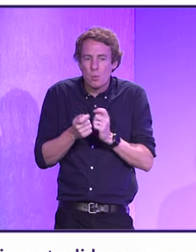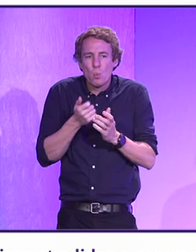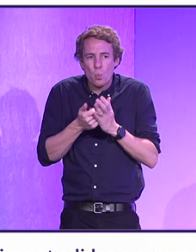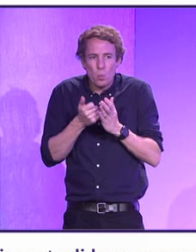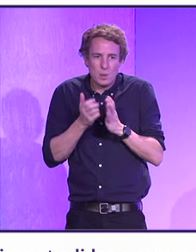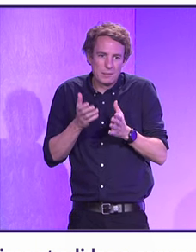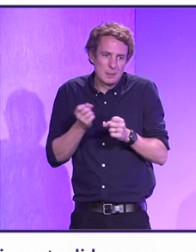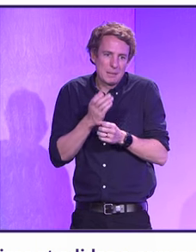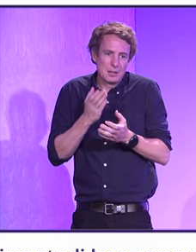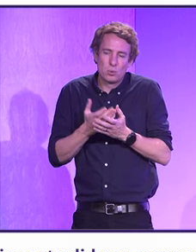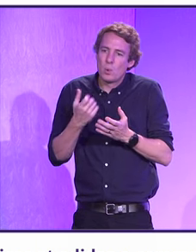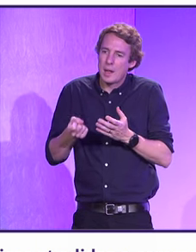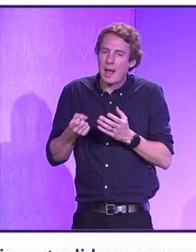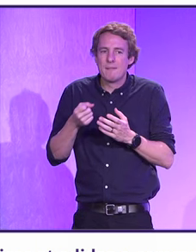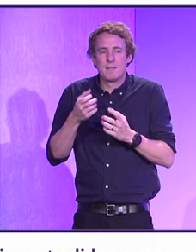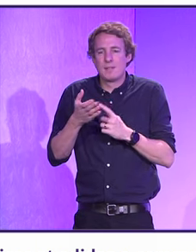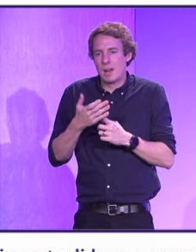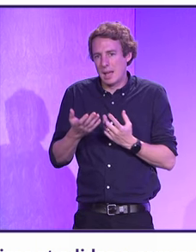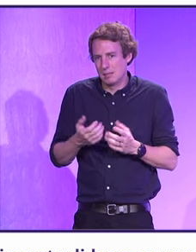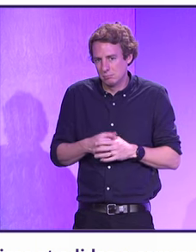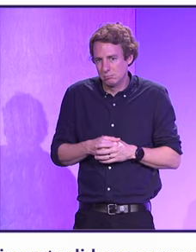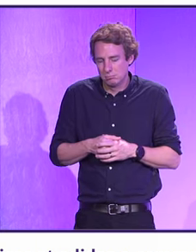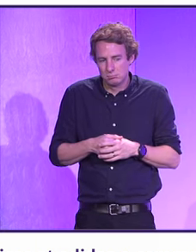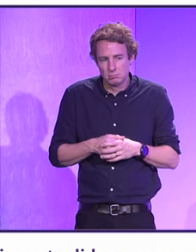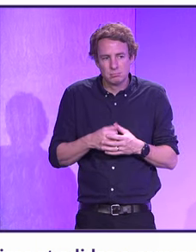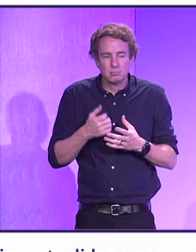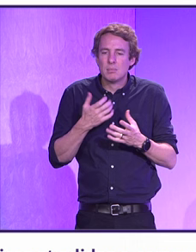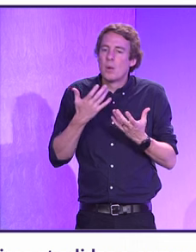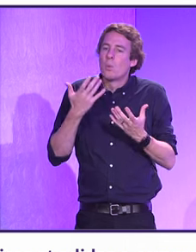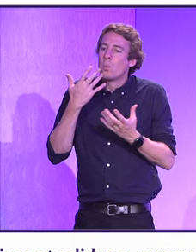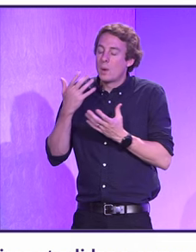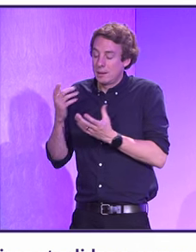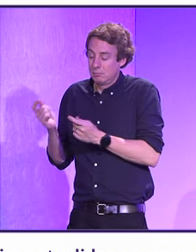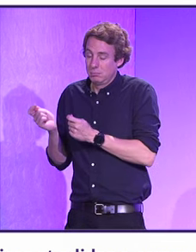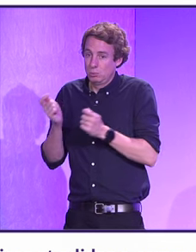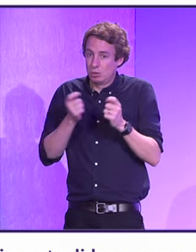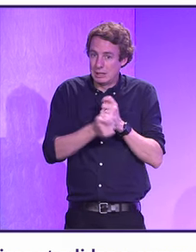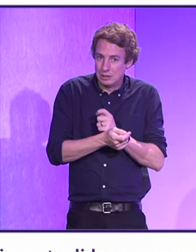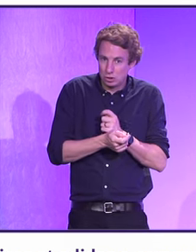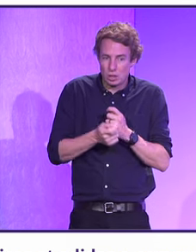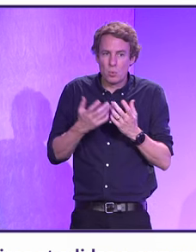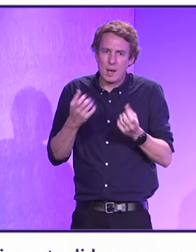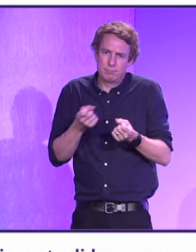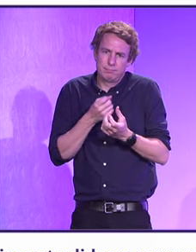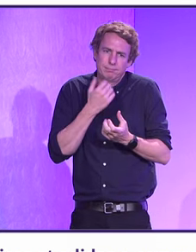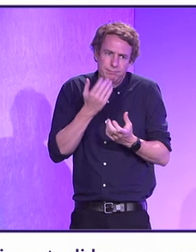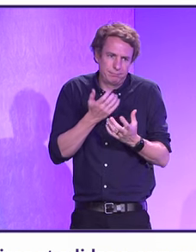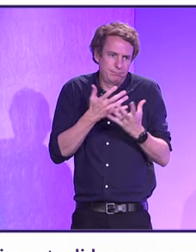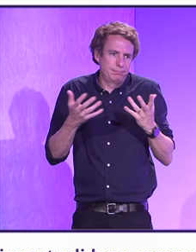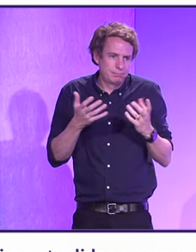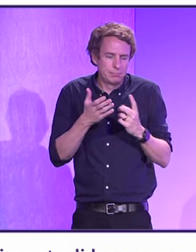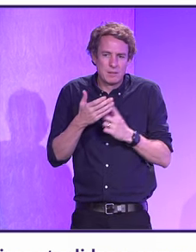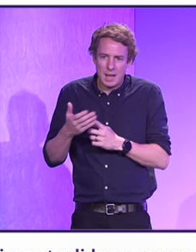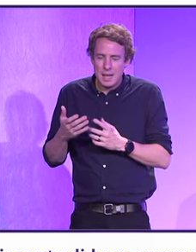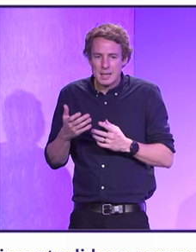change, we always make sure this is behind the feature flag. In fact, the entire transition from the monolith to the microservice was behind the feature flag. So